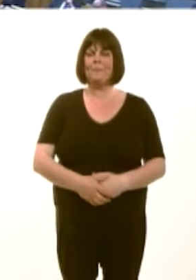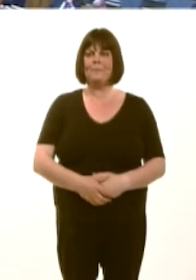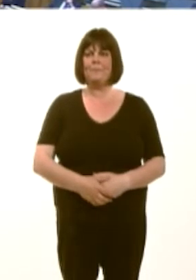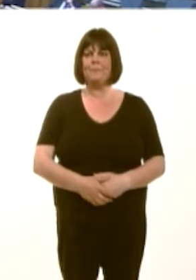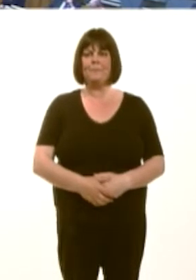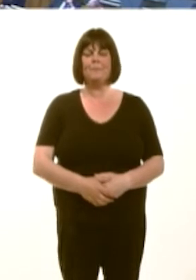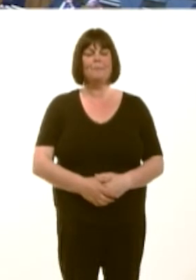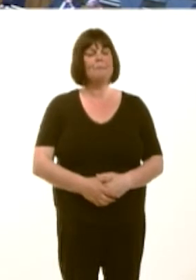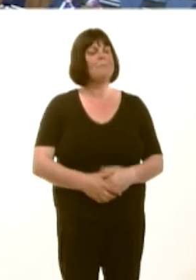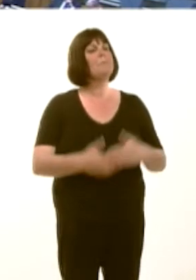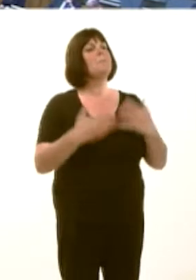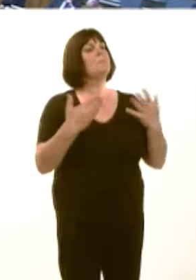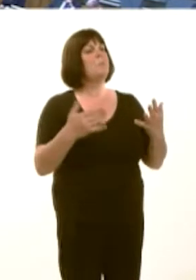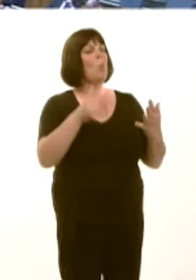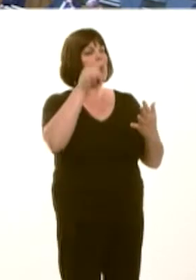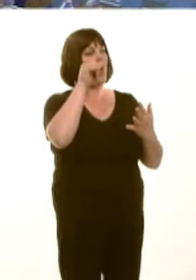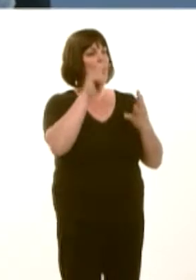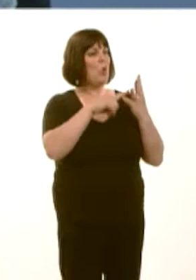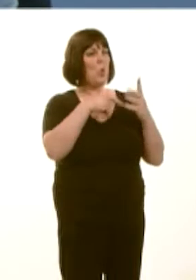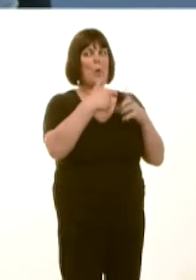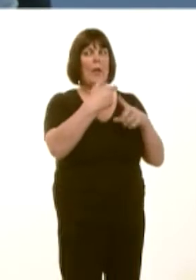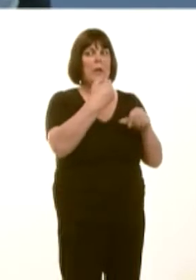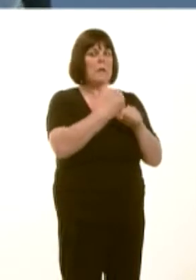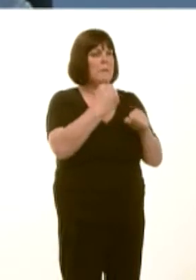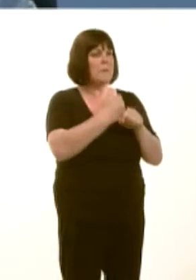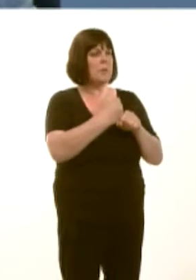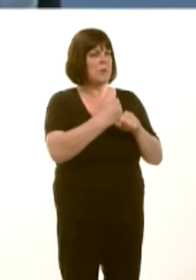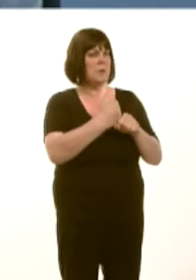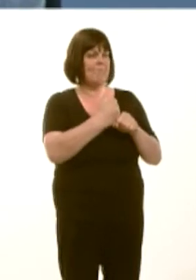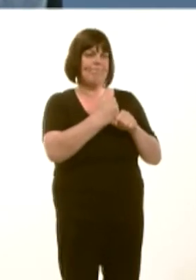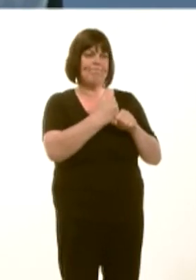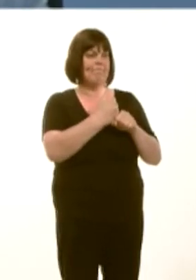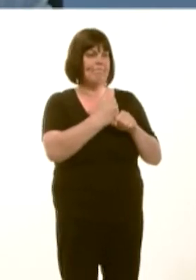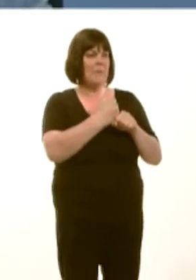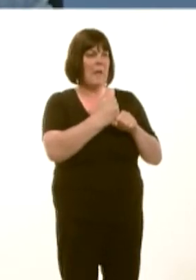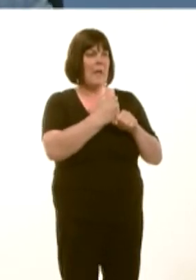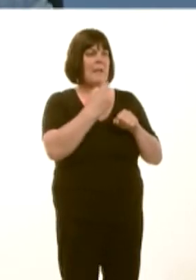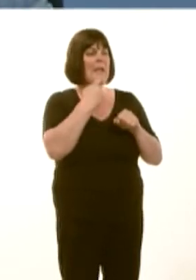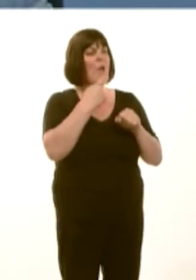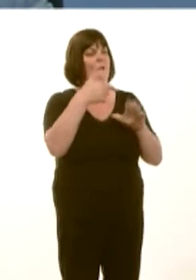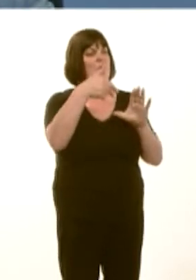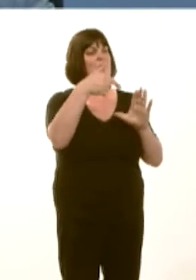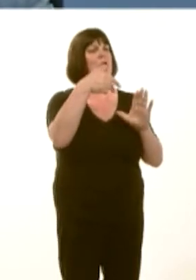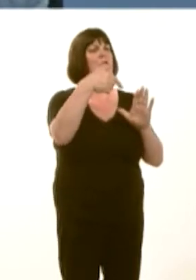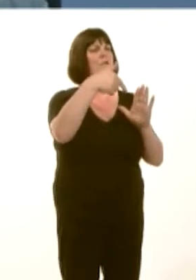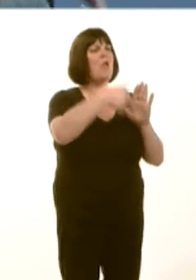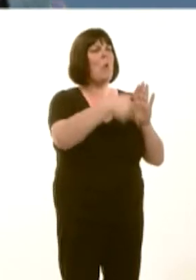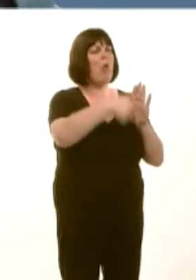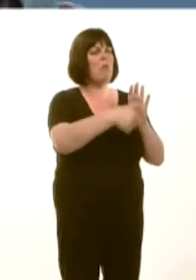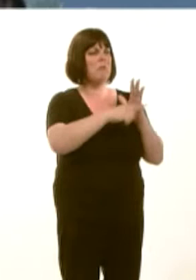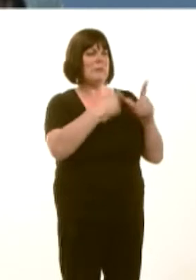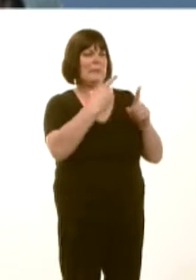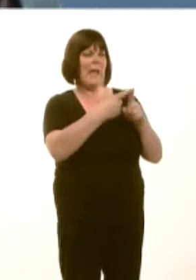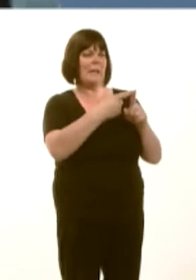Well, of course, the UK government has cancelled the increase in fuel tax that was proposed by the previous Labour government